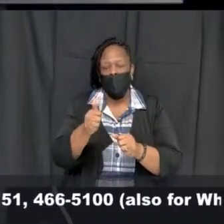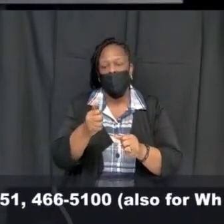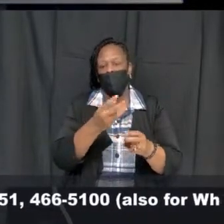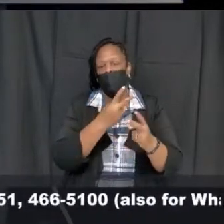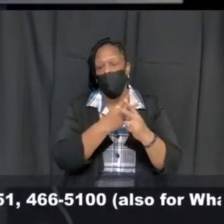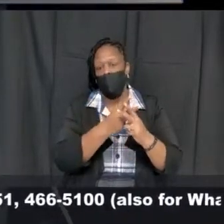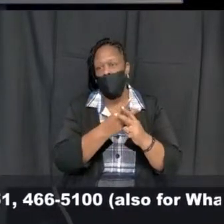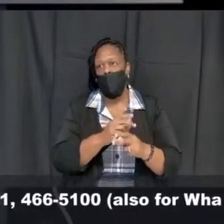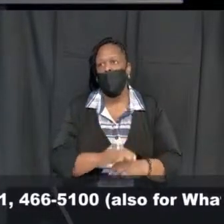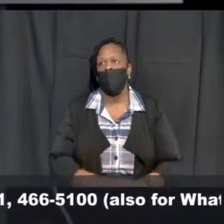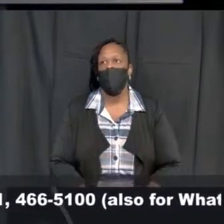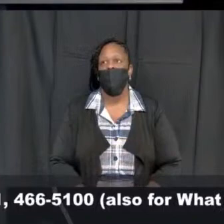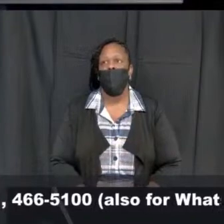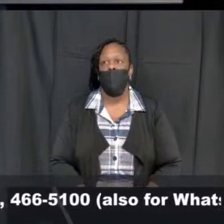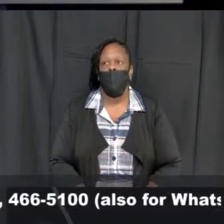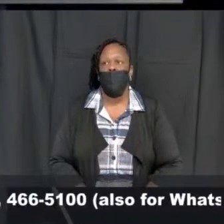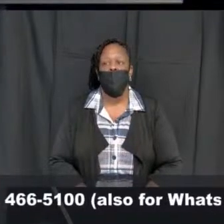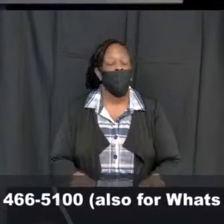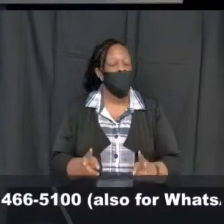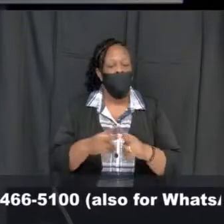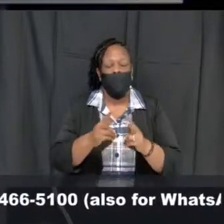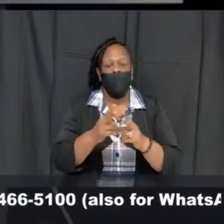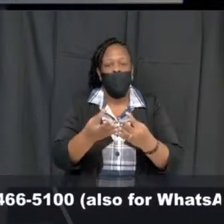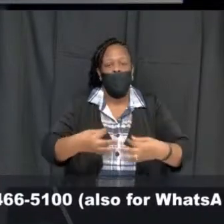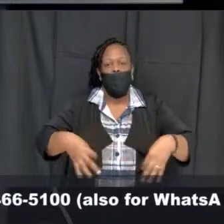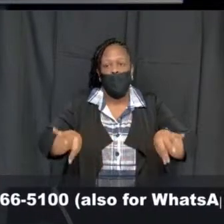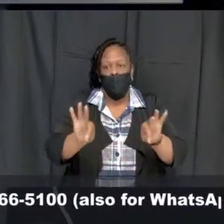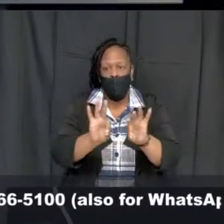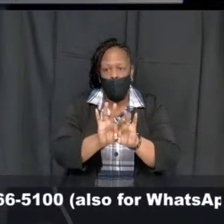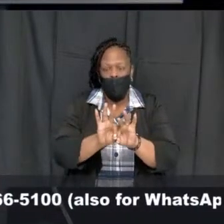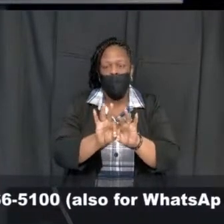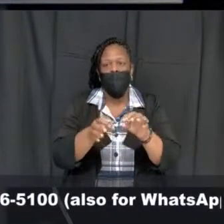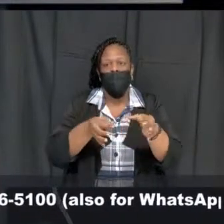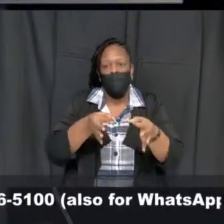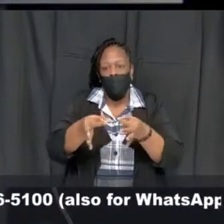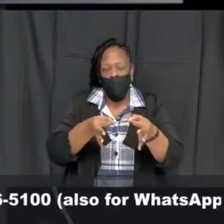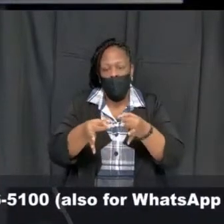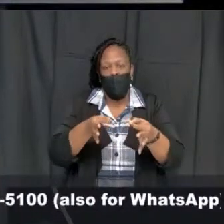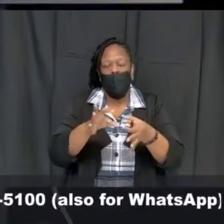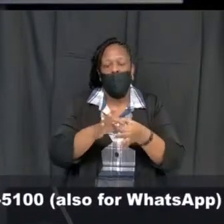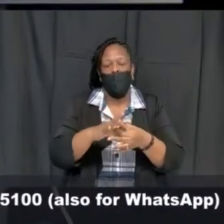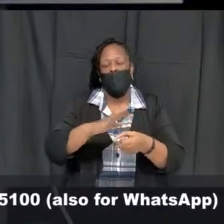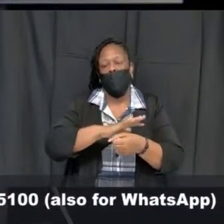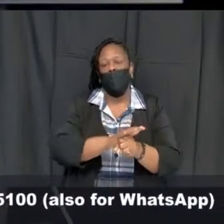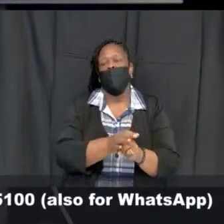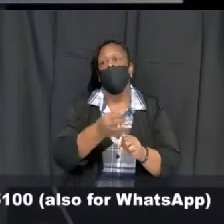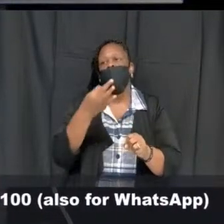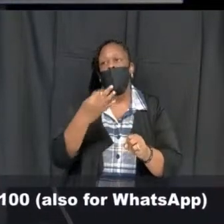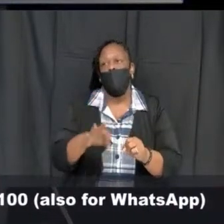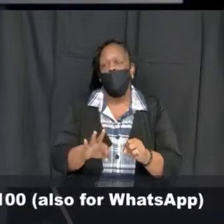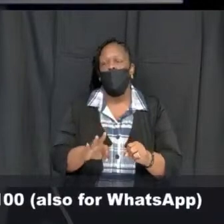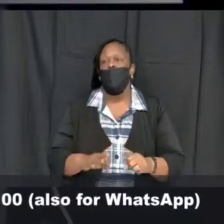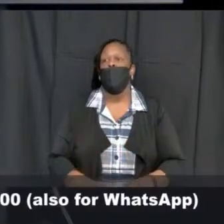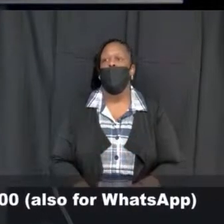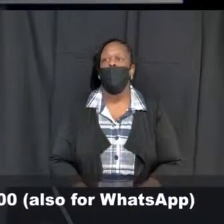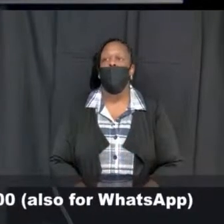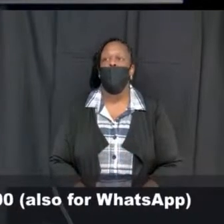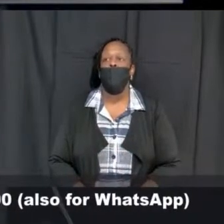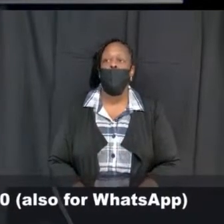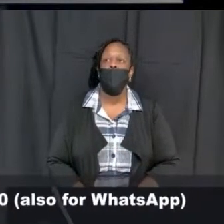place, which are crucial in terms of the management of the COVID-19